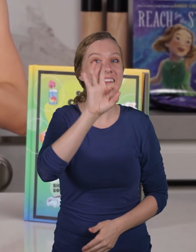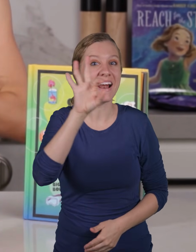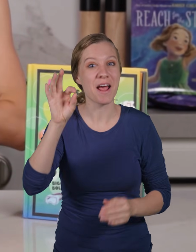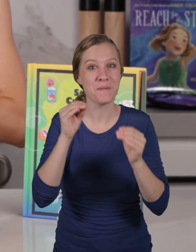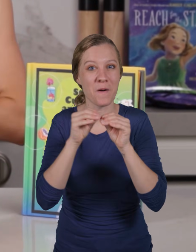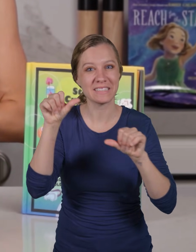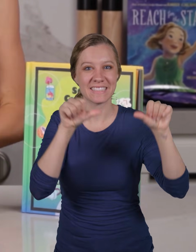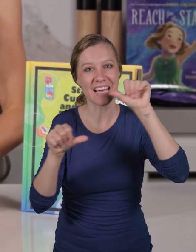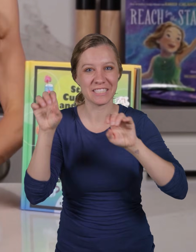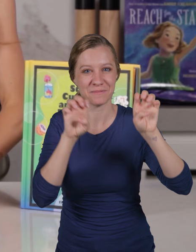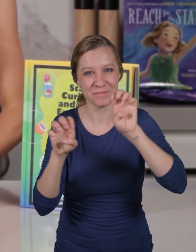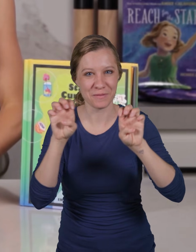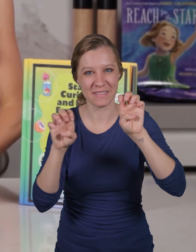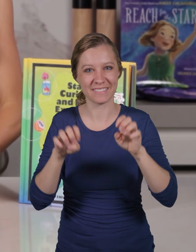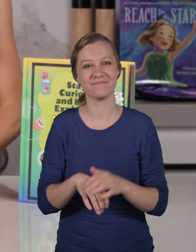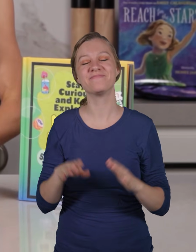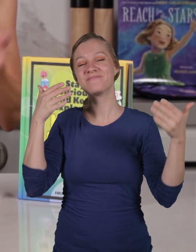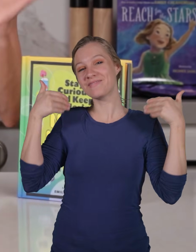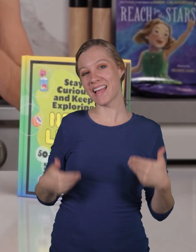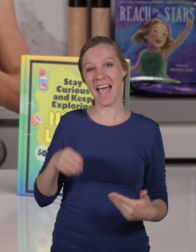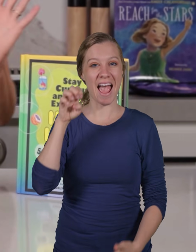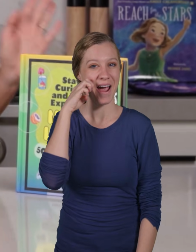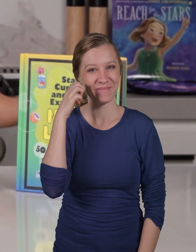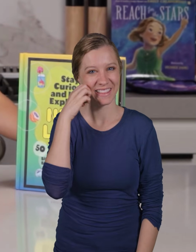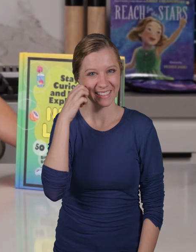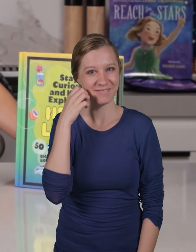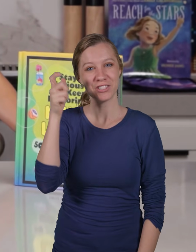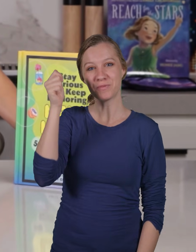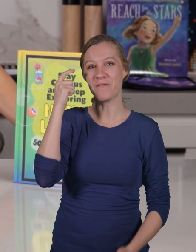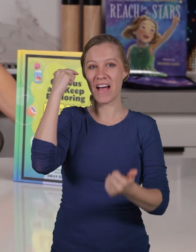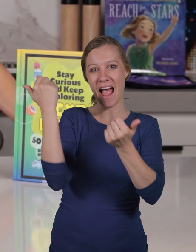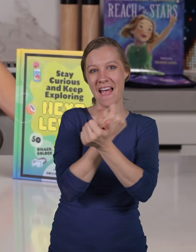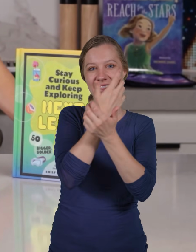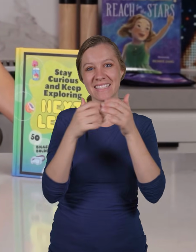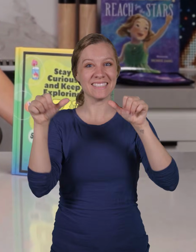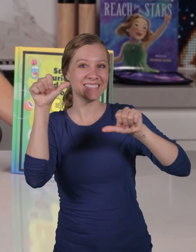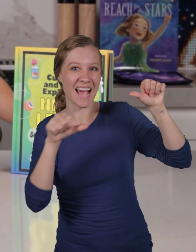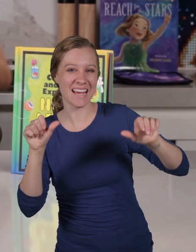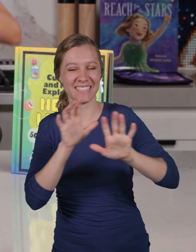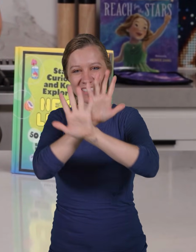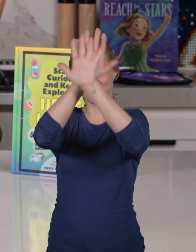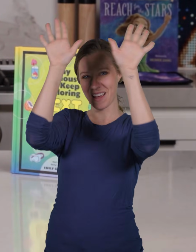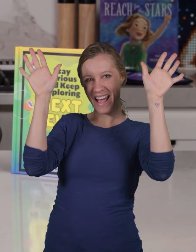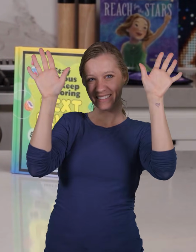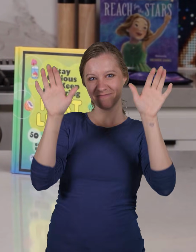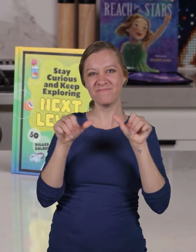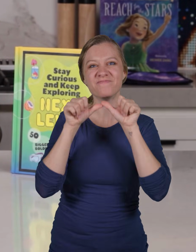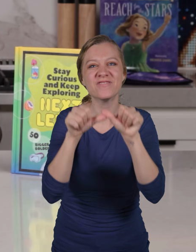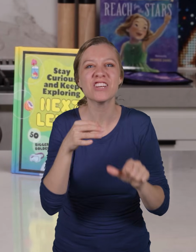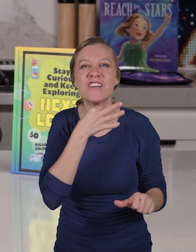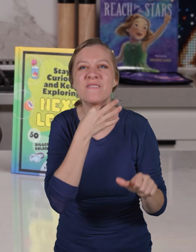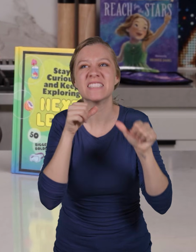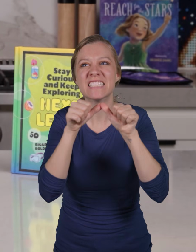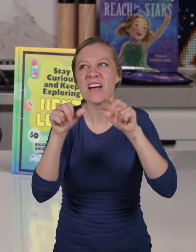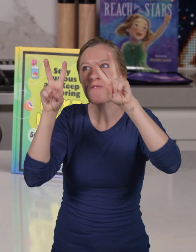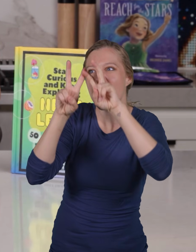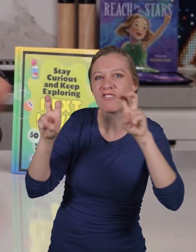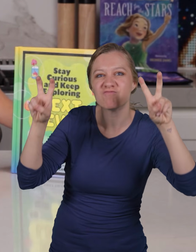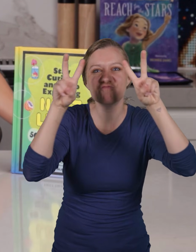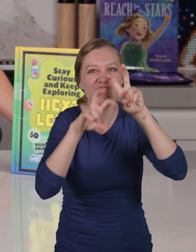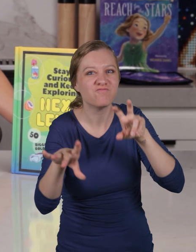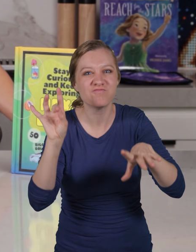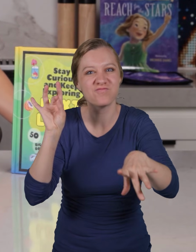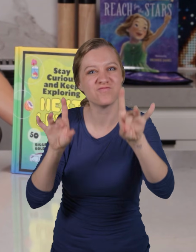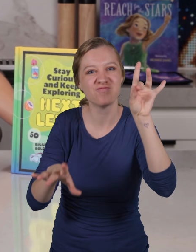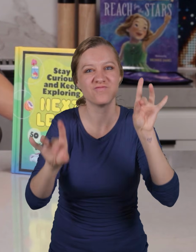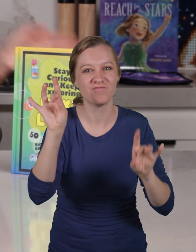for 99 more science experiments. I'm Emily Calandrelli. Subscribe for all things science and space. And remember, stay curious